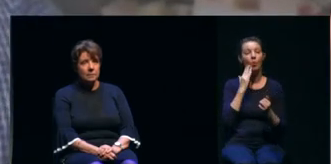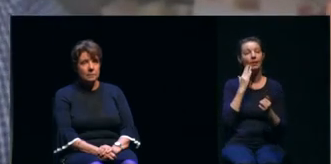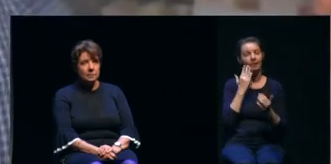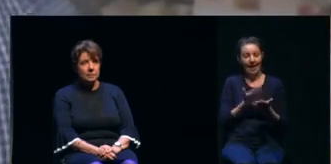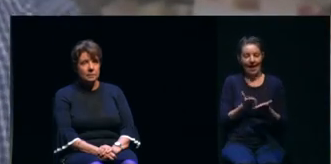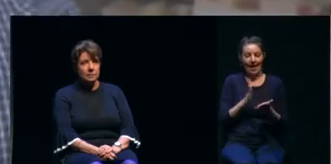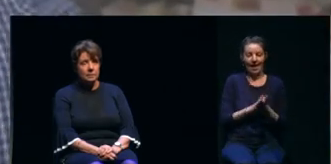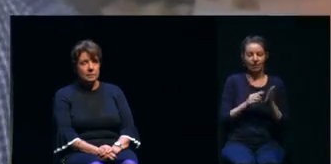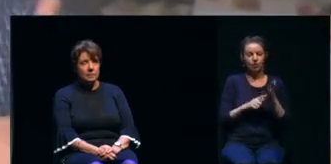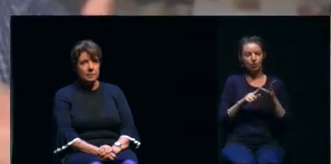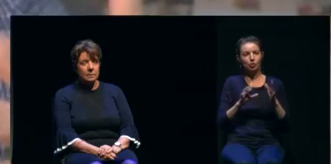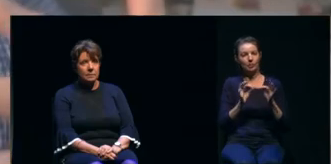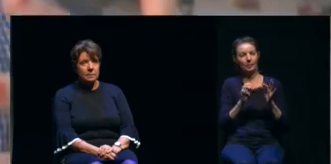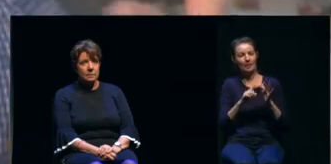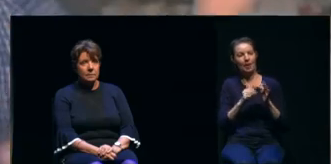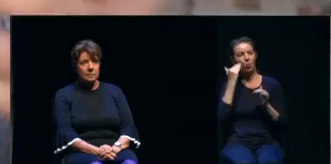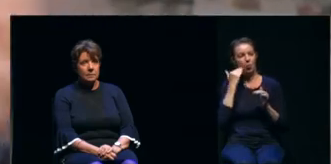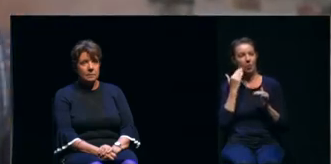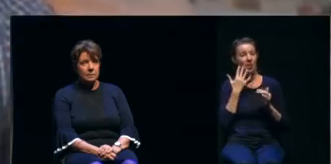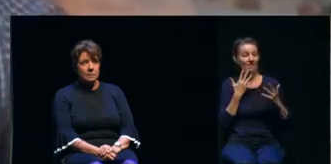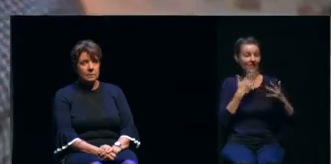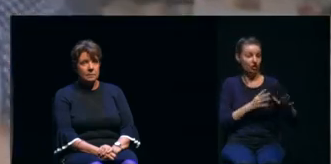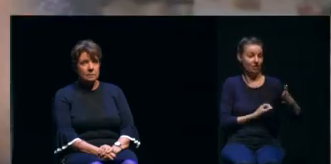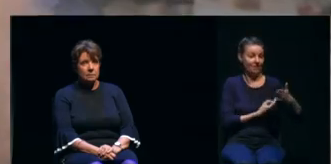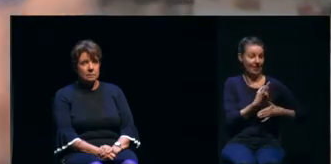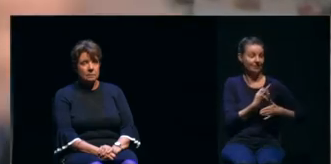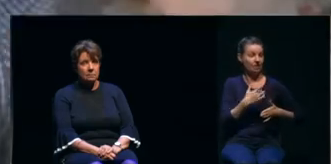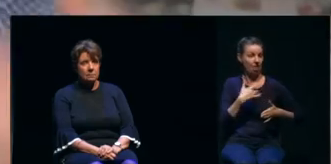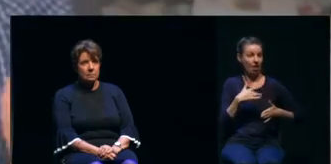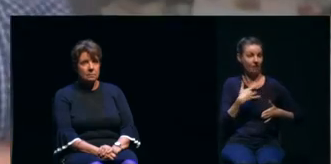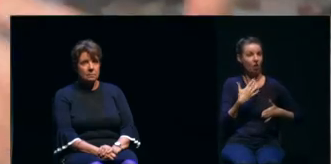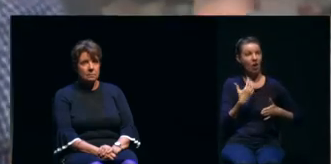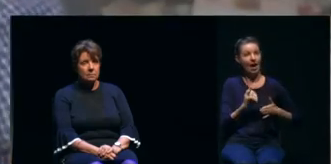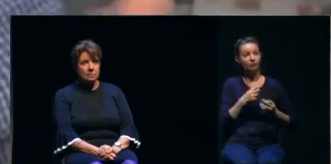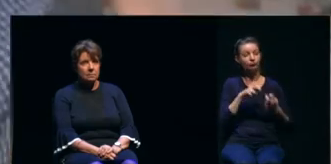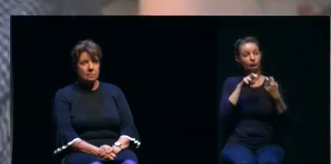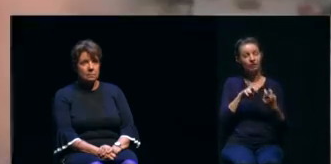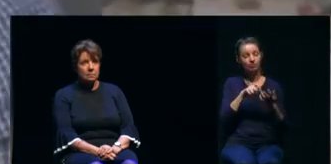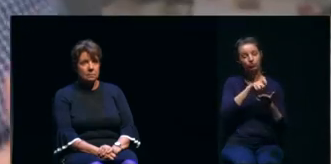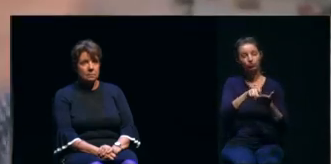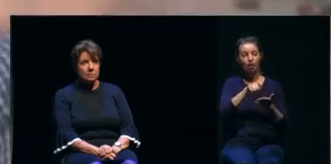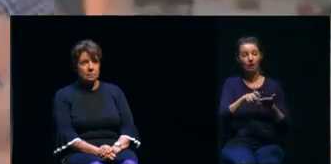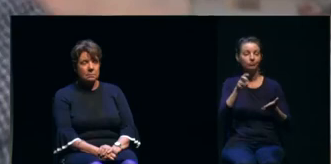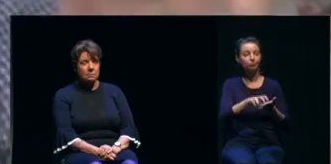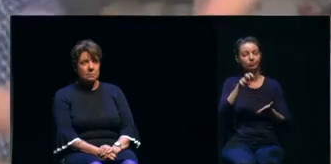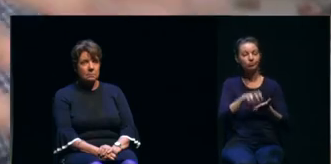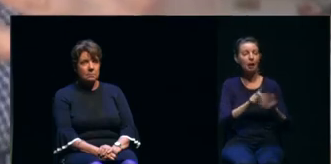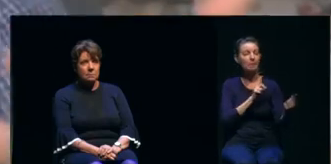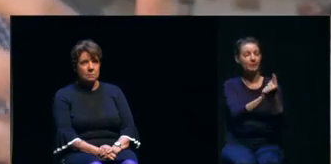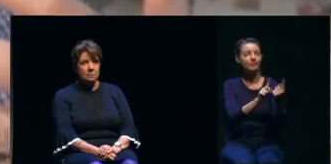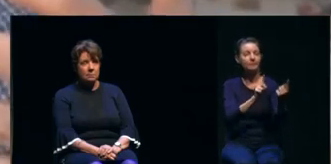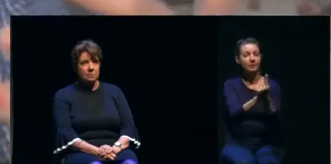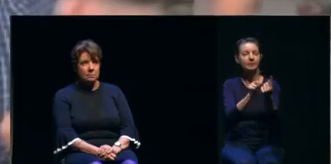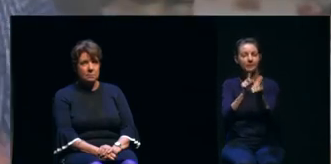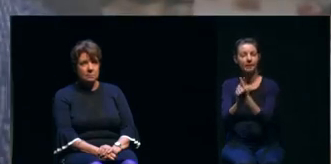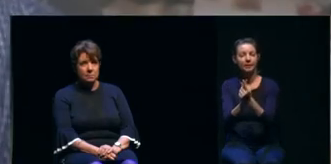live events, I would have signings afterwards and they would go on for 4 or 5 hours and I would meet hundreds, thousands of